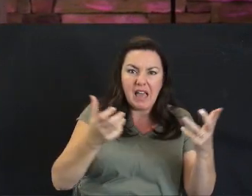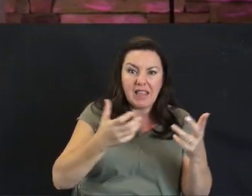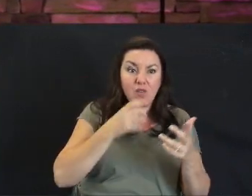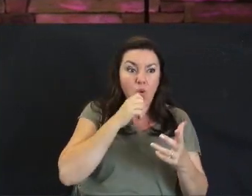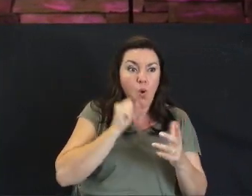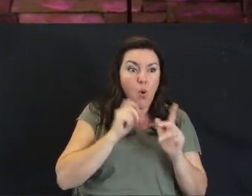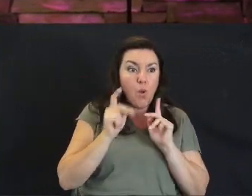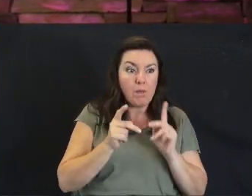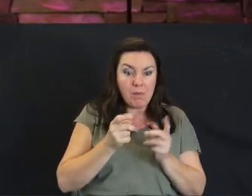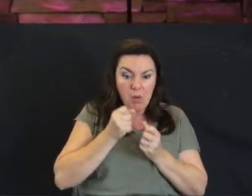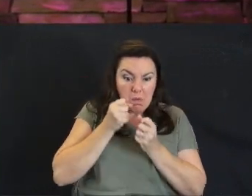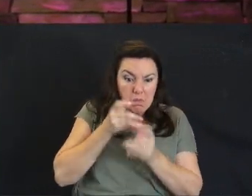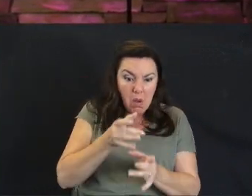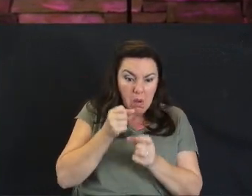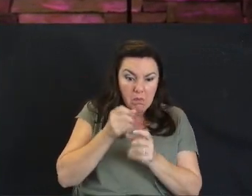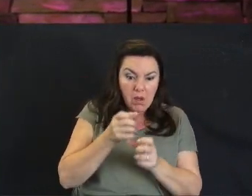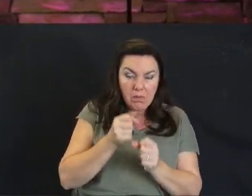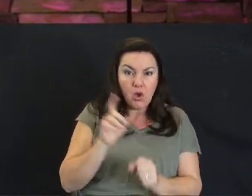from